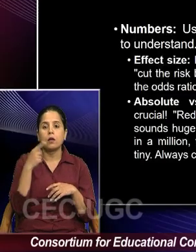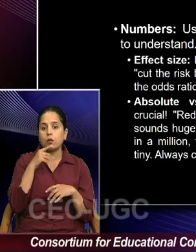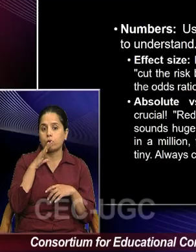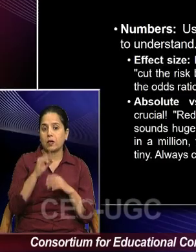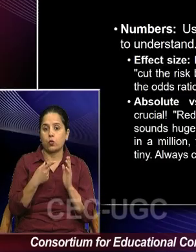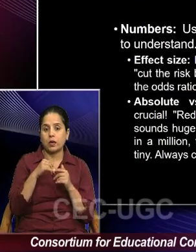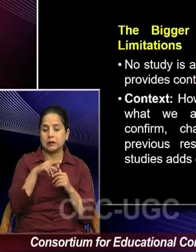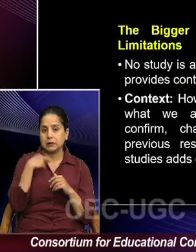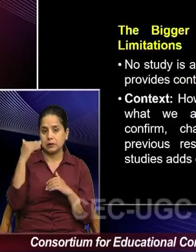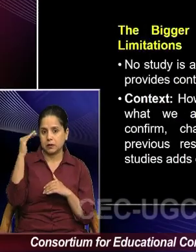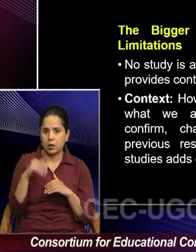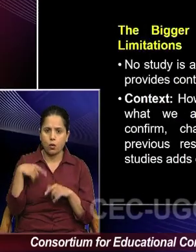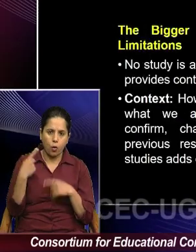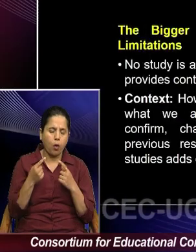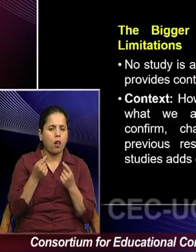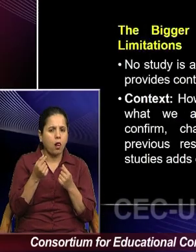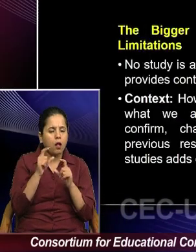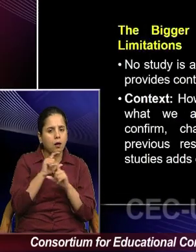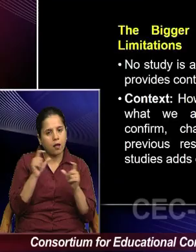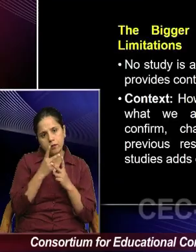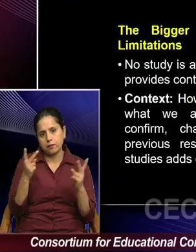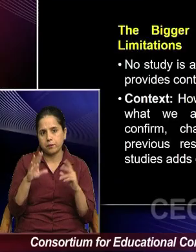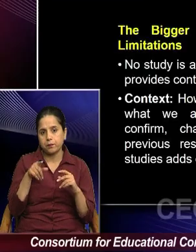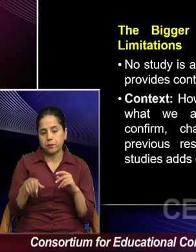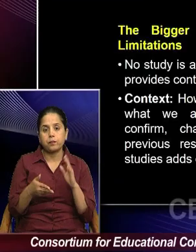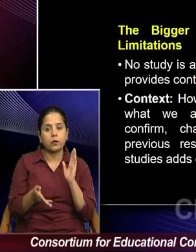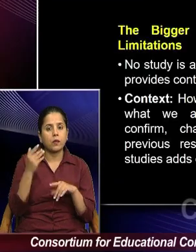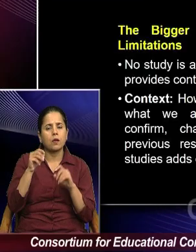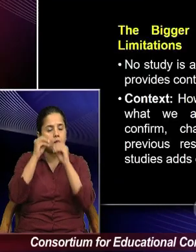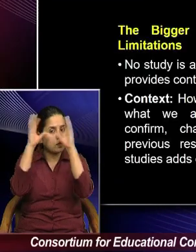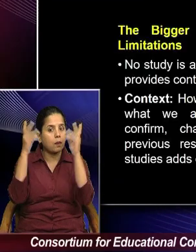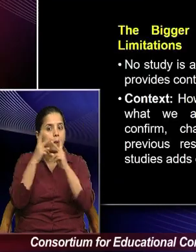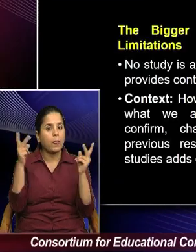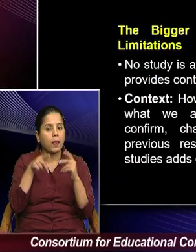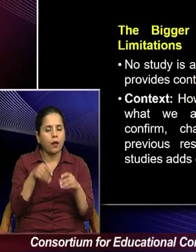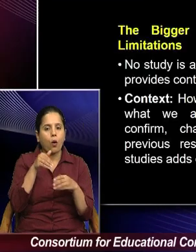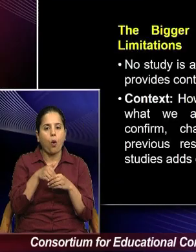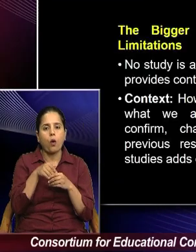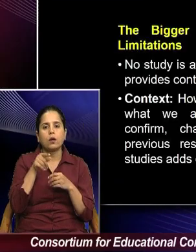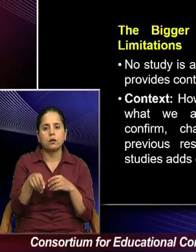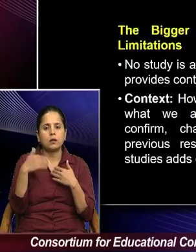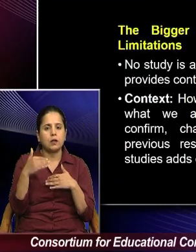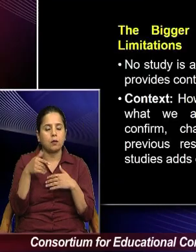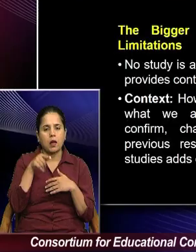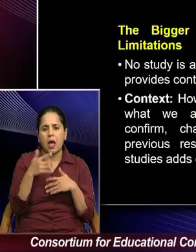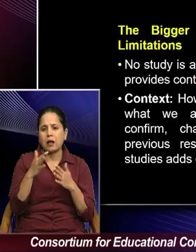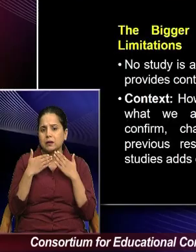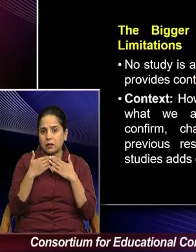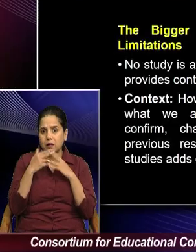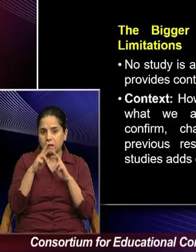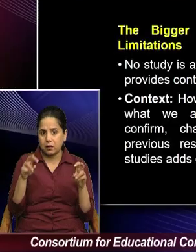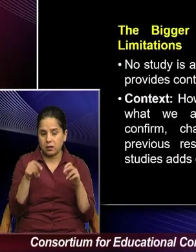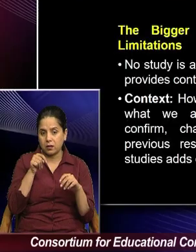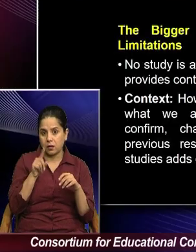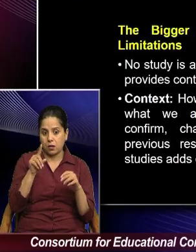is tiny. Always clarify. The bigger picture, context and limitations. No study is an